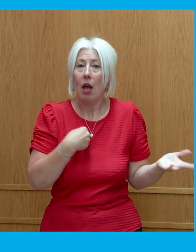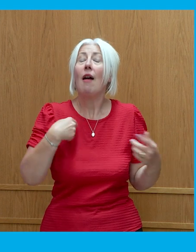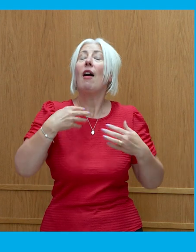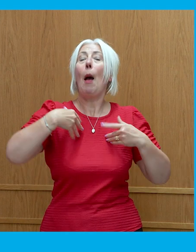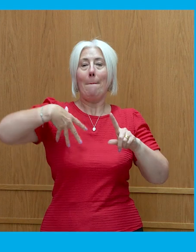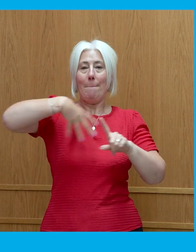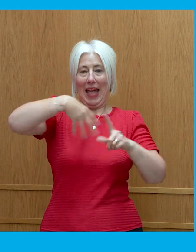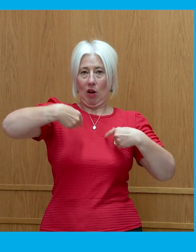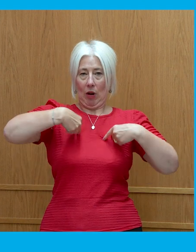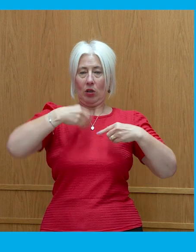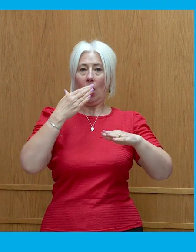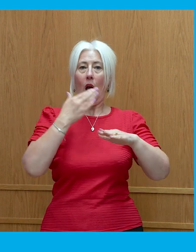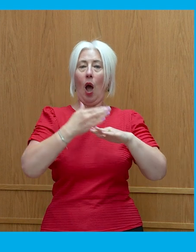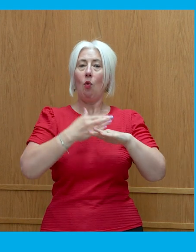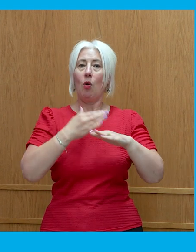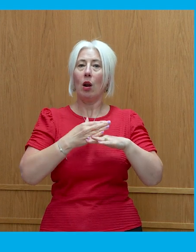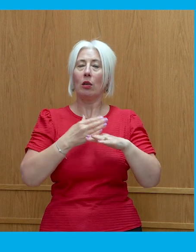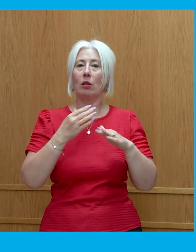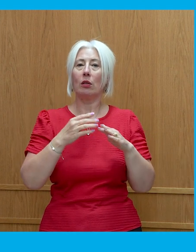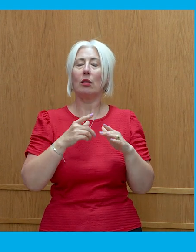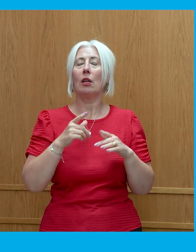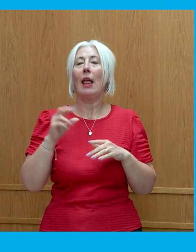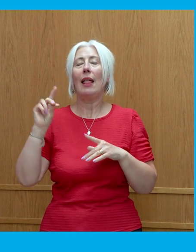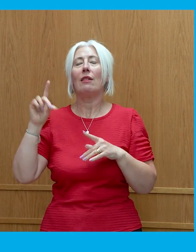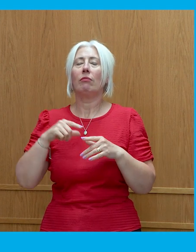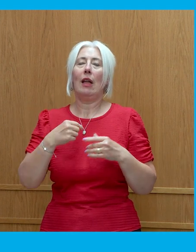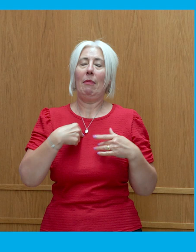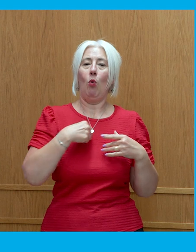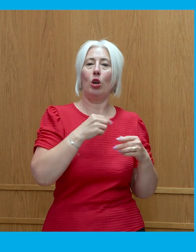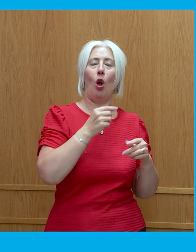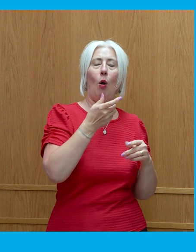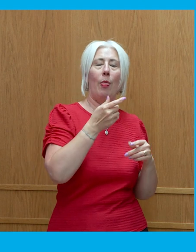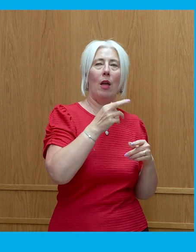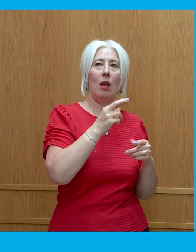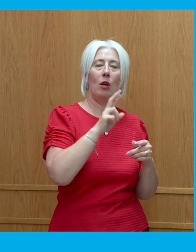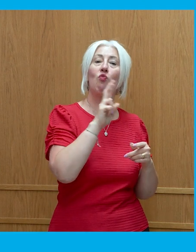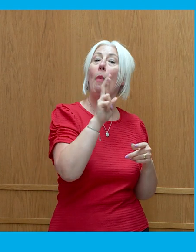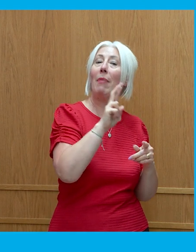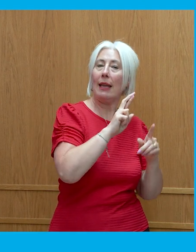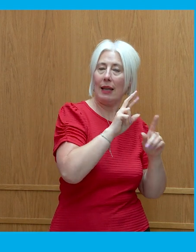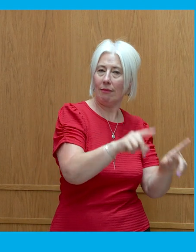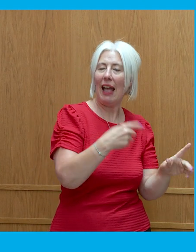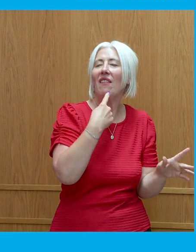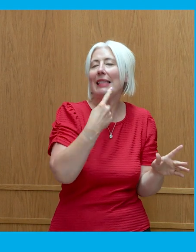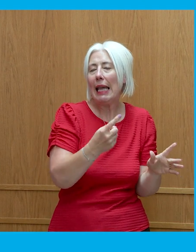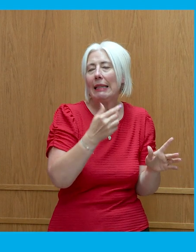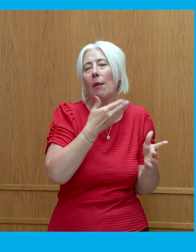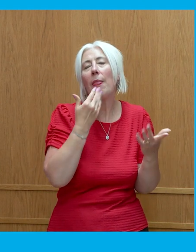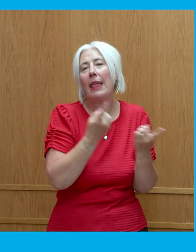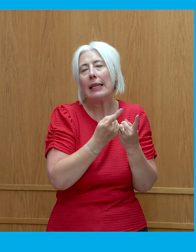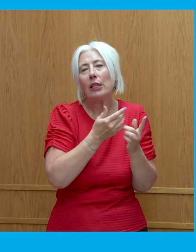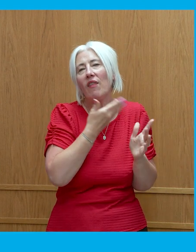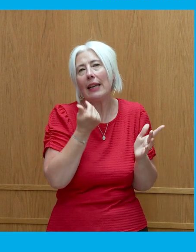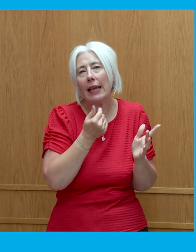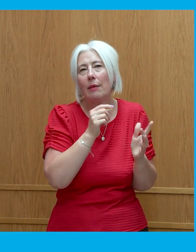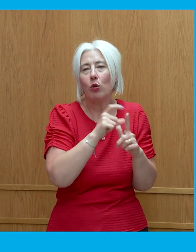background, I worked on the Republican side. Jace worked on the Democratic side. I've said a lot of unkind things about Donald Trump here in this venue in past